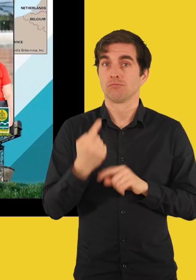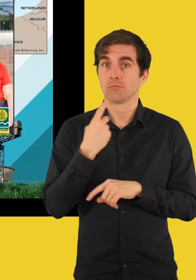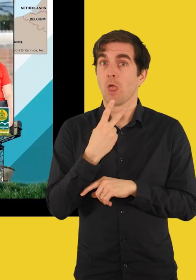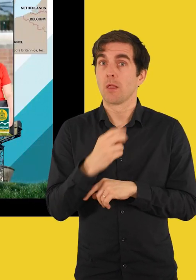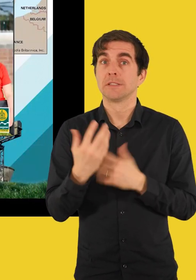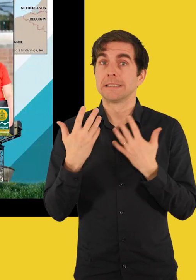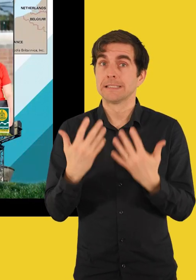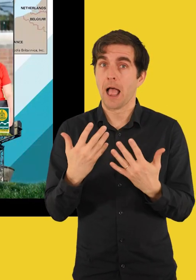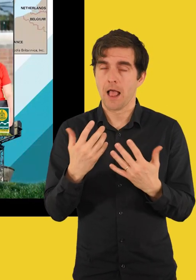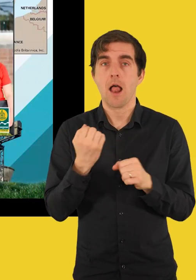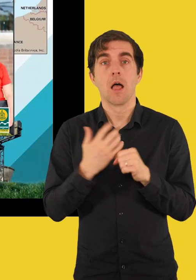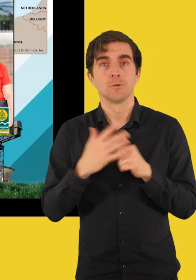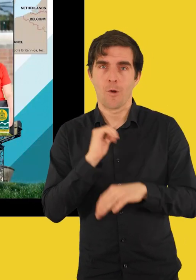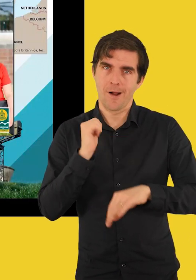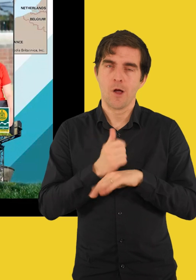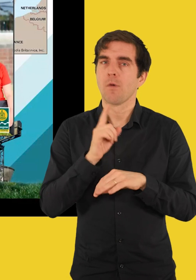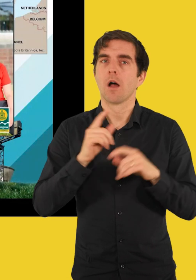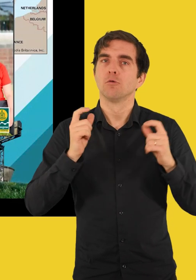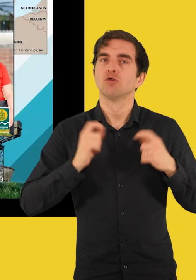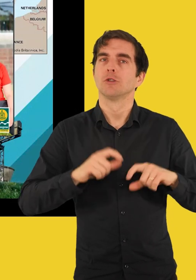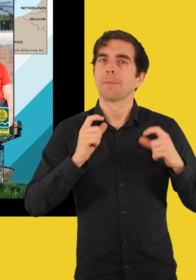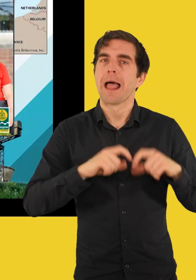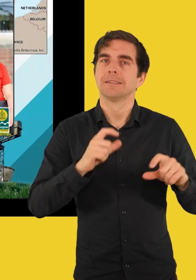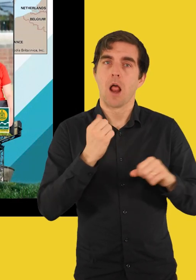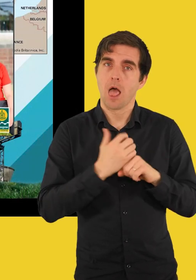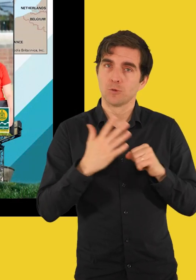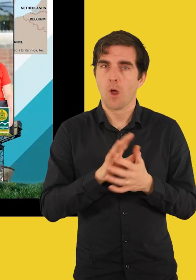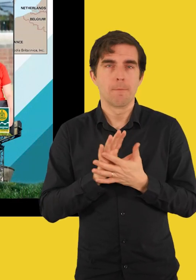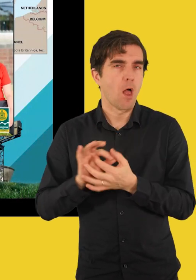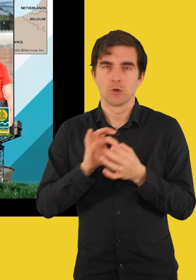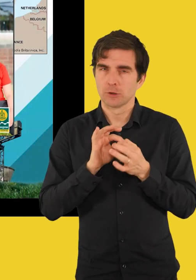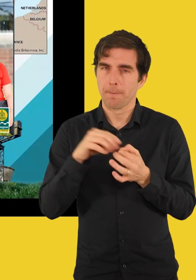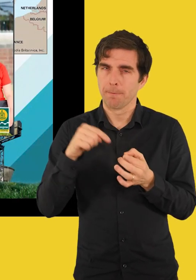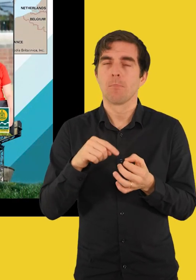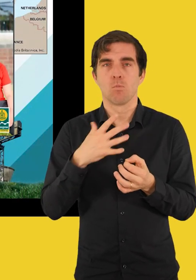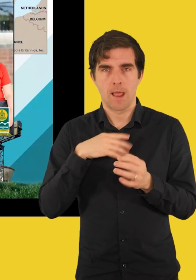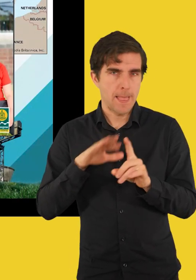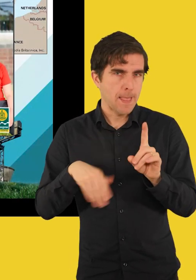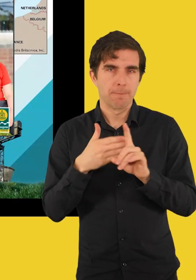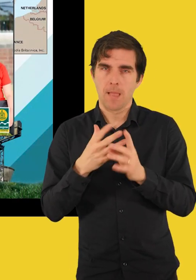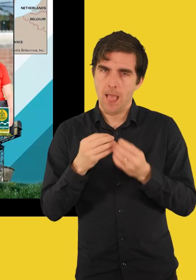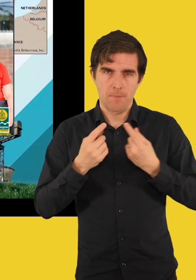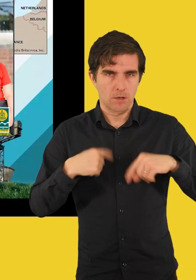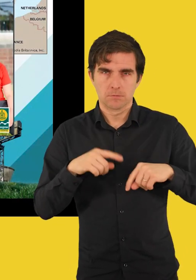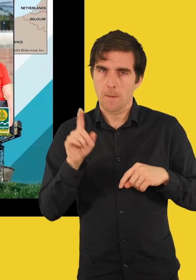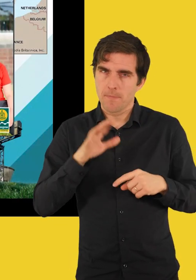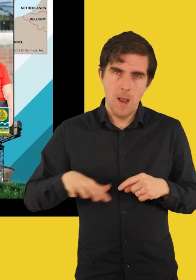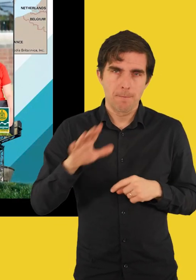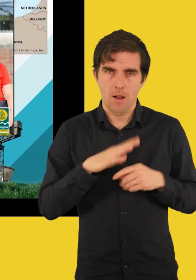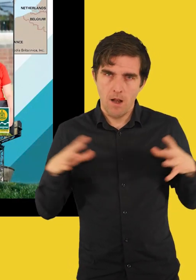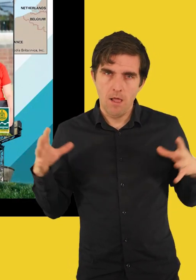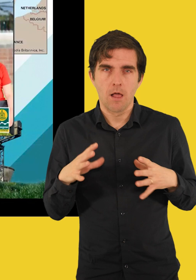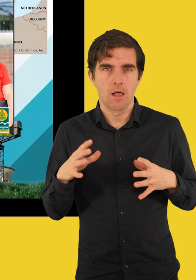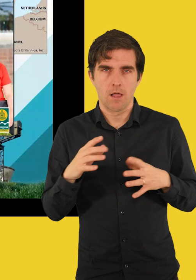overview, in 2010, Glasgow set up something called the Sustainable Glasgow Partnership, which was aimed to help us to bring people together,